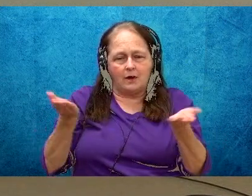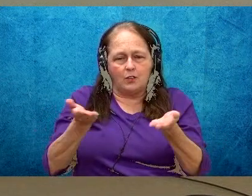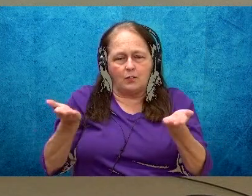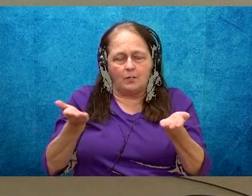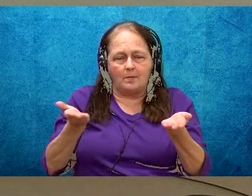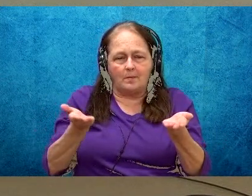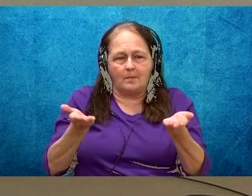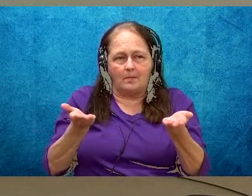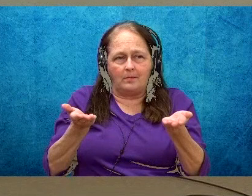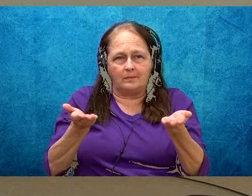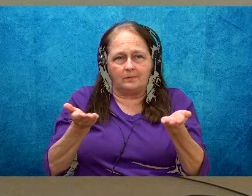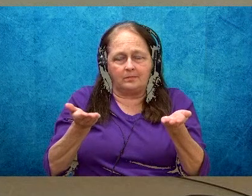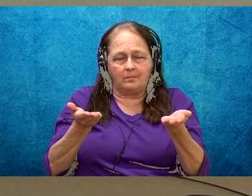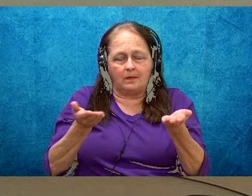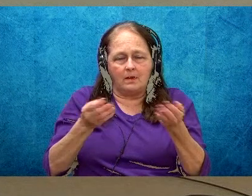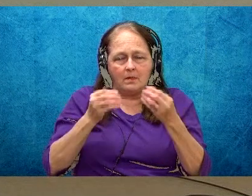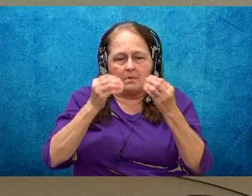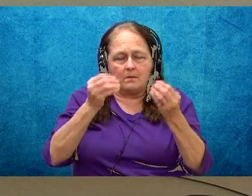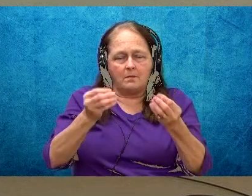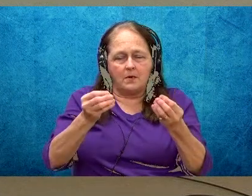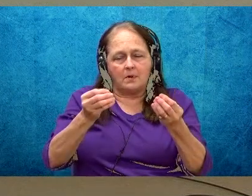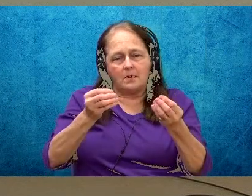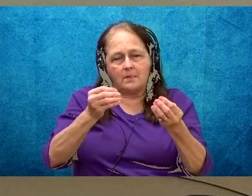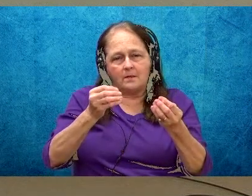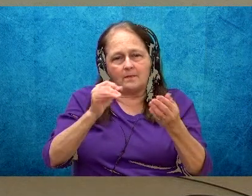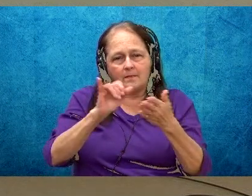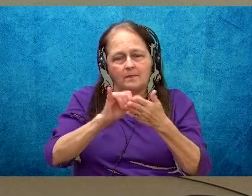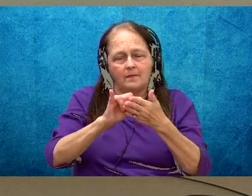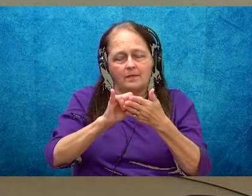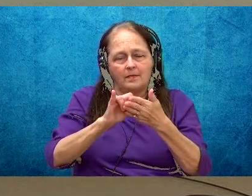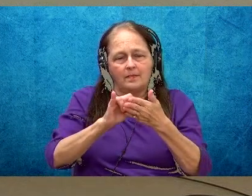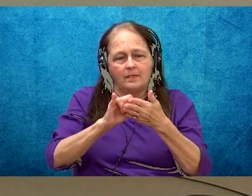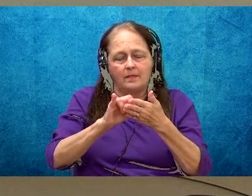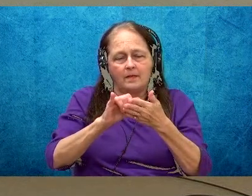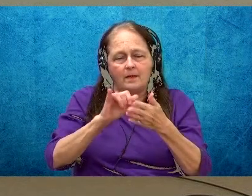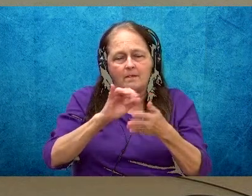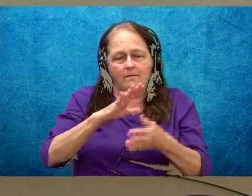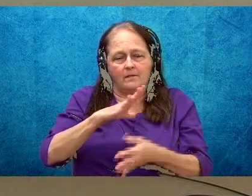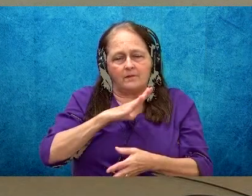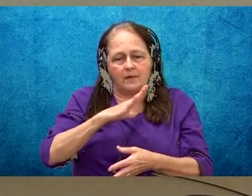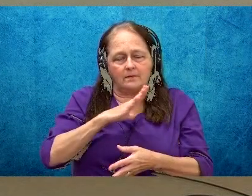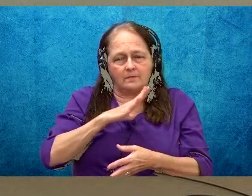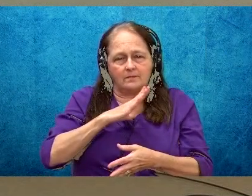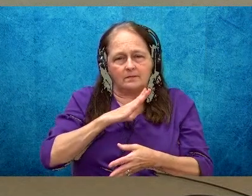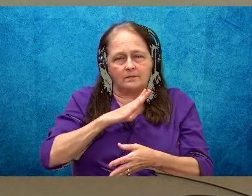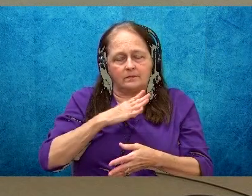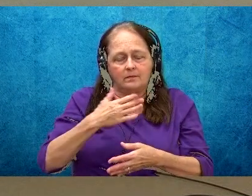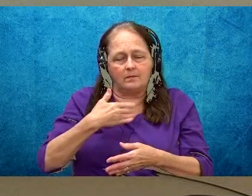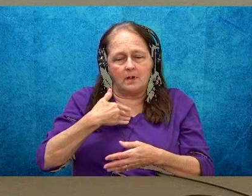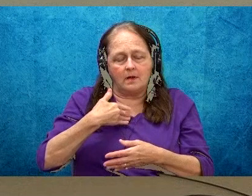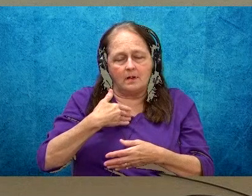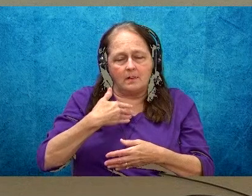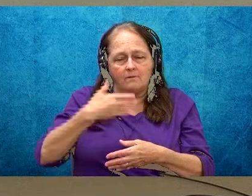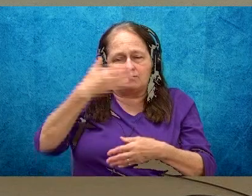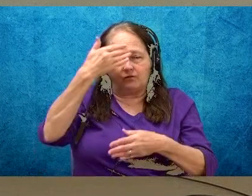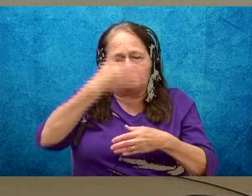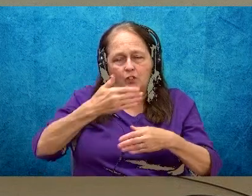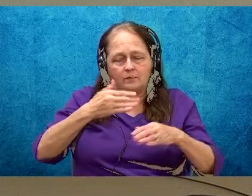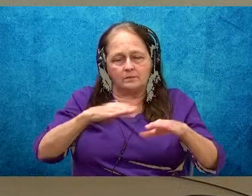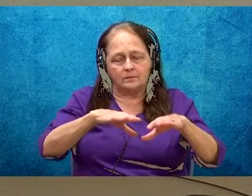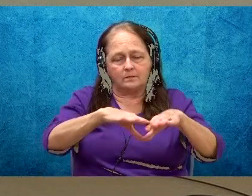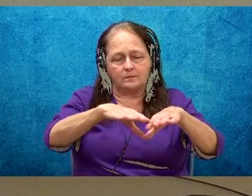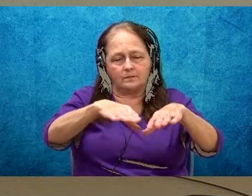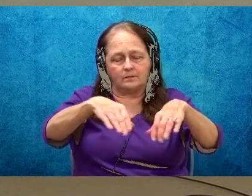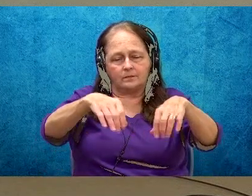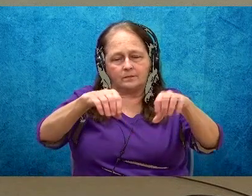If you want to put another little piece of tape there so it doesn't flap up, that's fine. My front is right here, so I'm going to